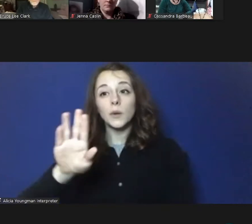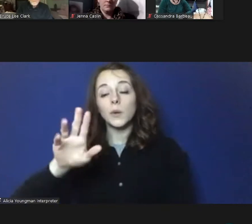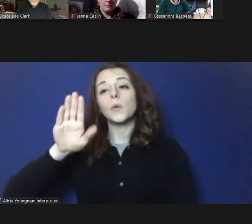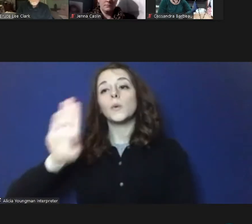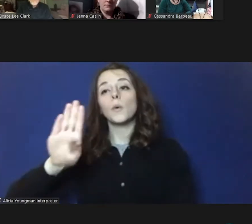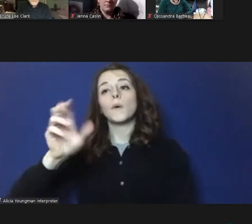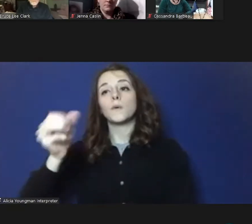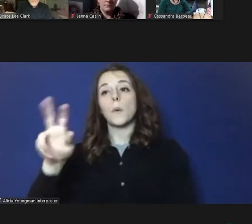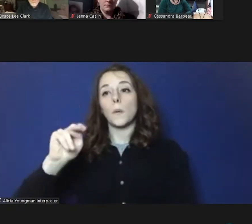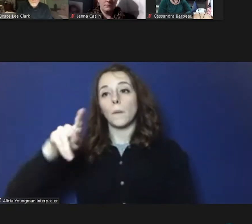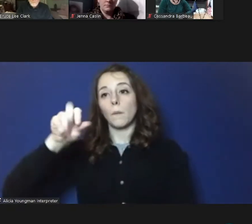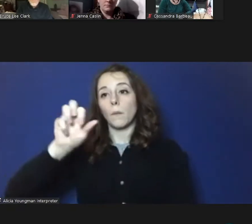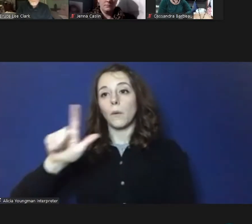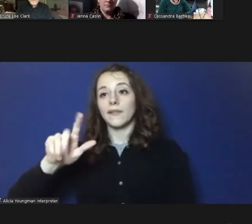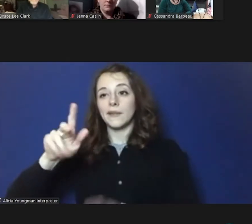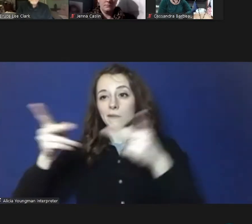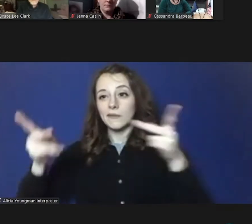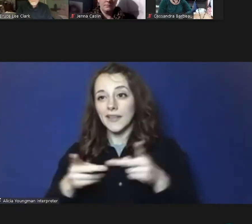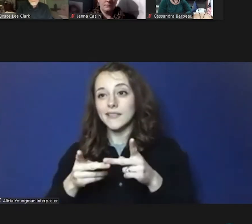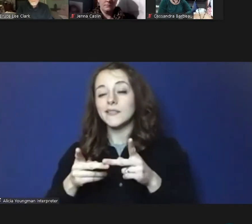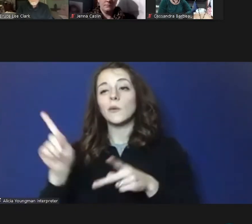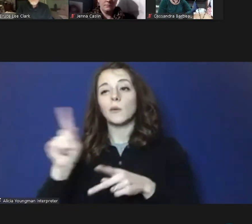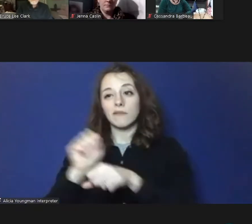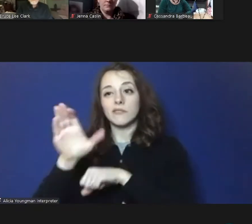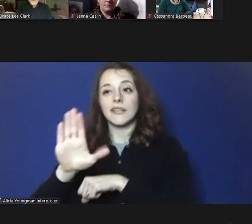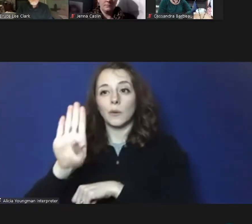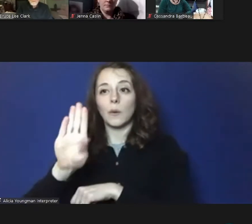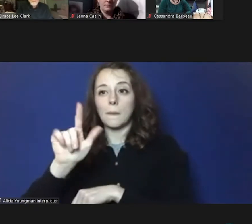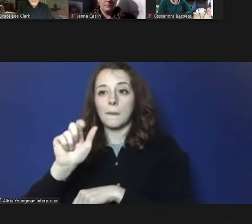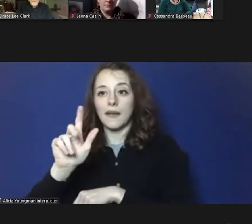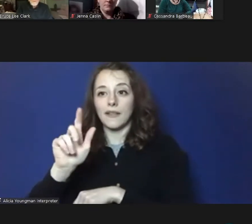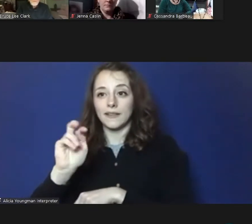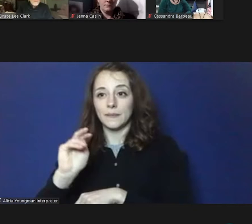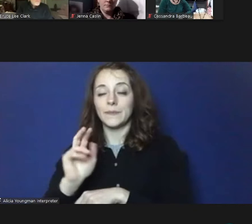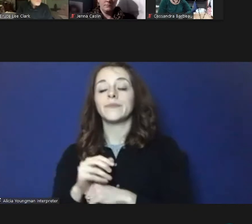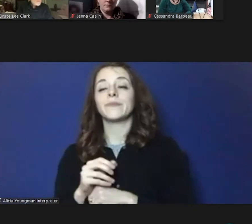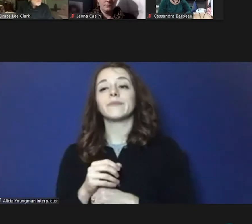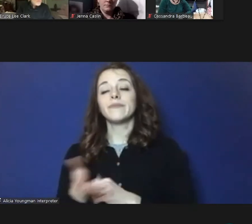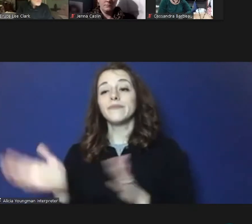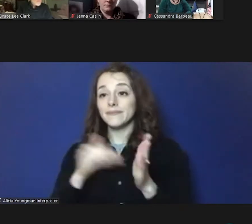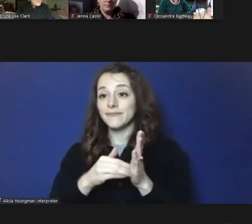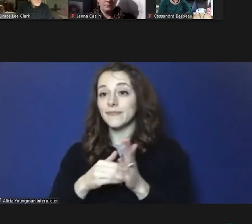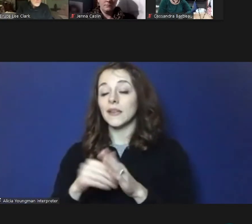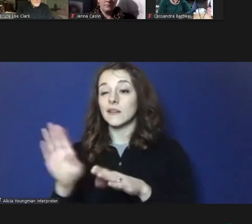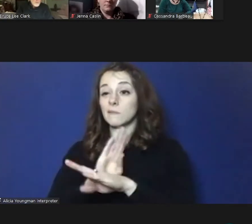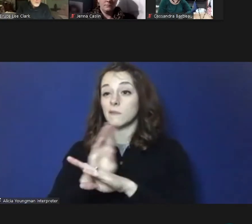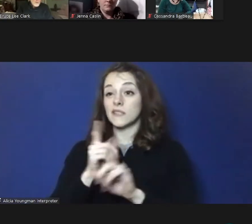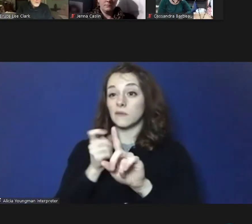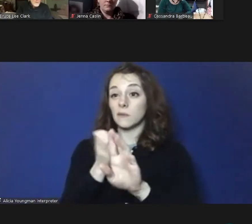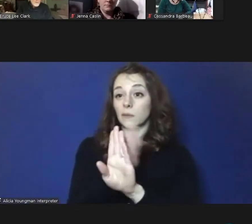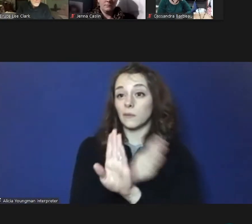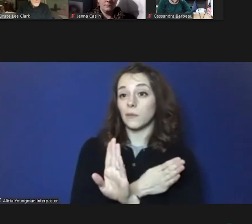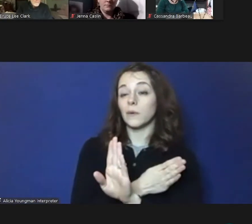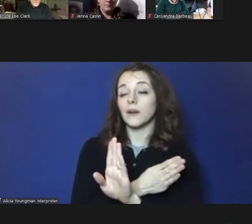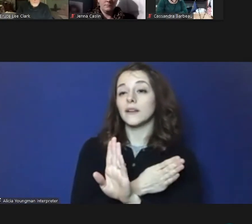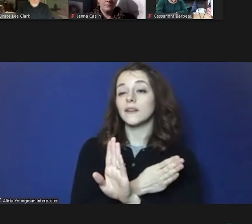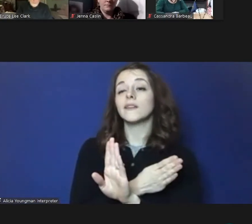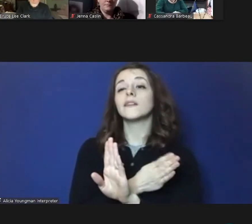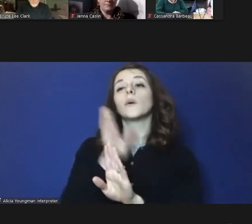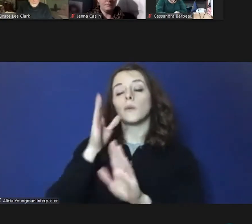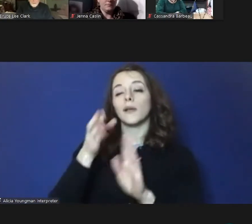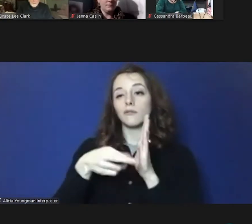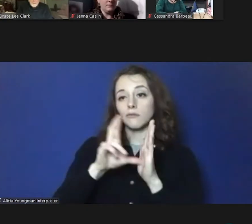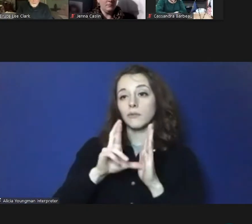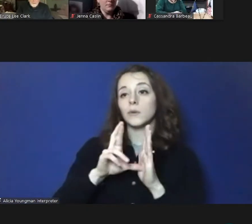their town meeting ballot. And again, the business to be transacted from the floor will be a review of the